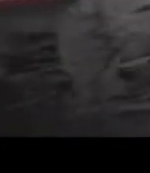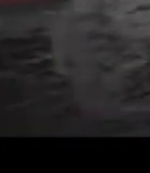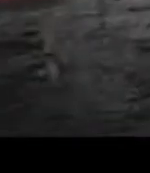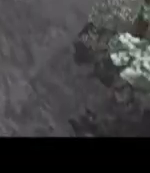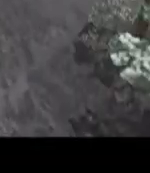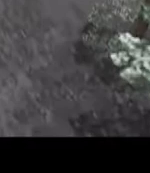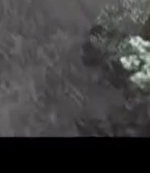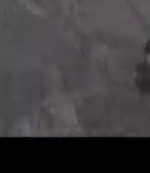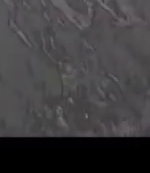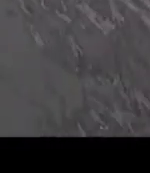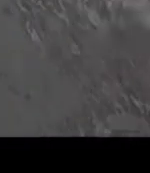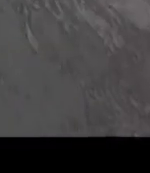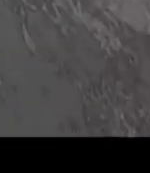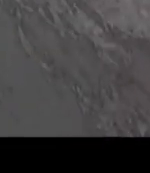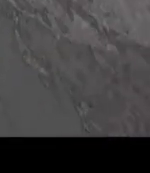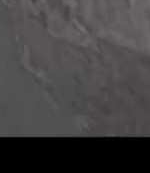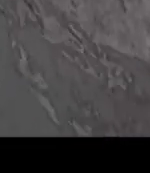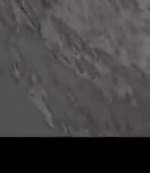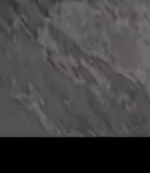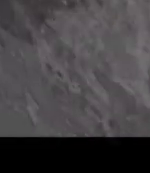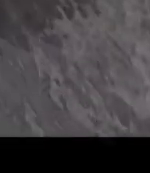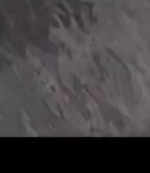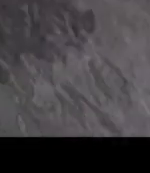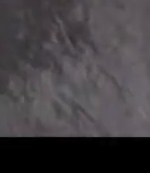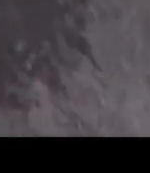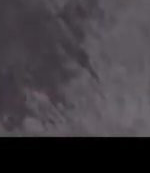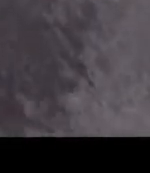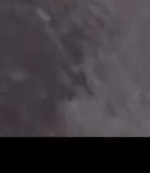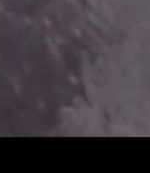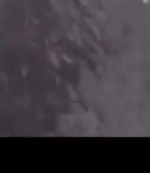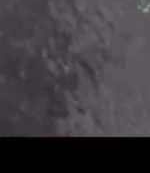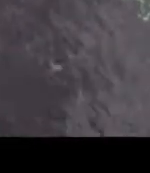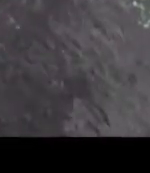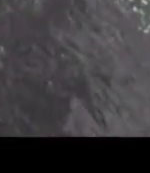Bad decision. And it may be your last.